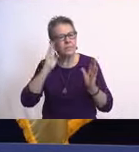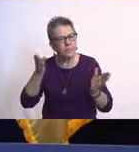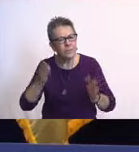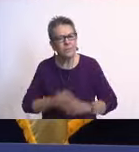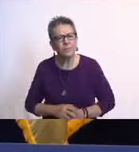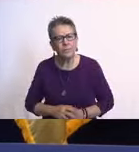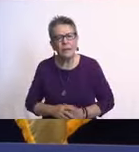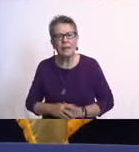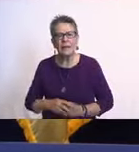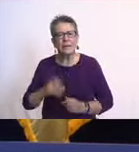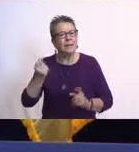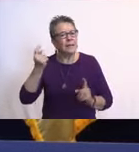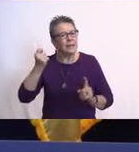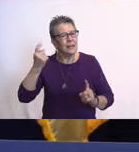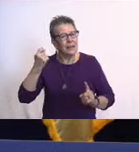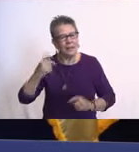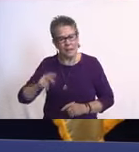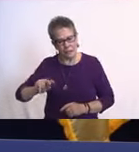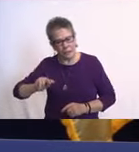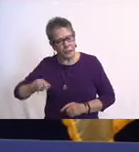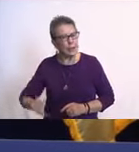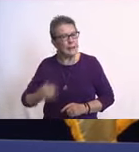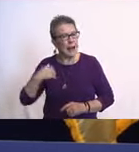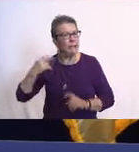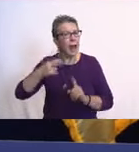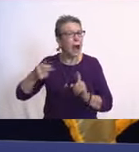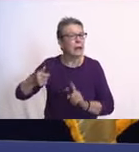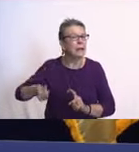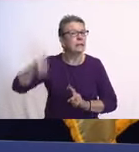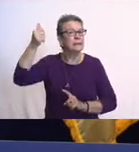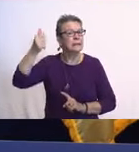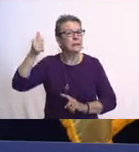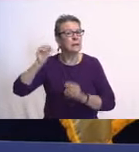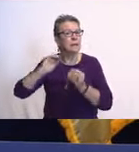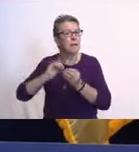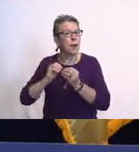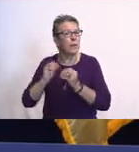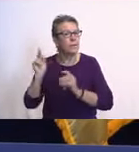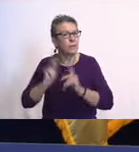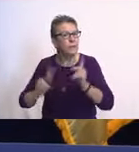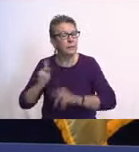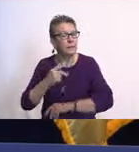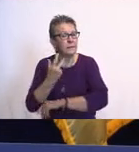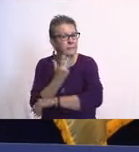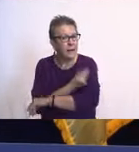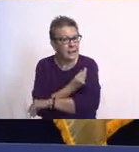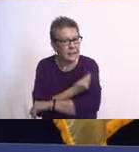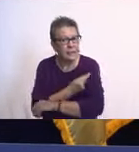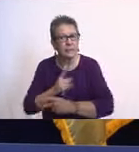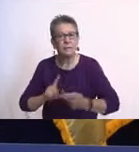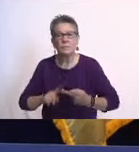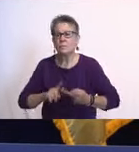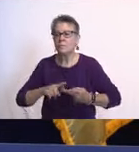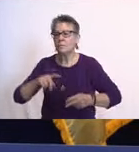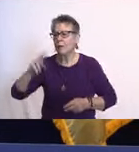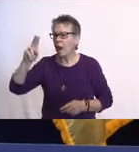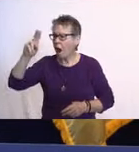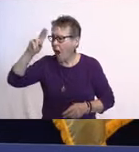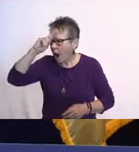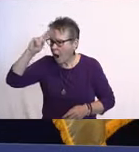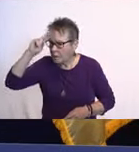nation. Hospitals, long-term care facilities, mega sites, community health centers, faith-based groups, school